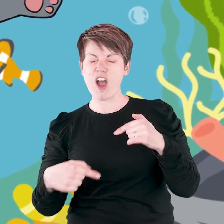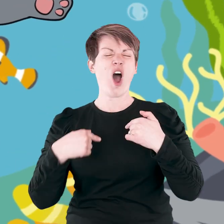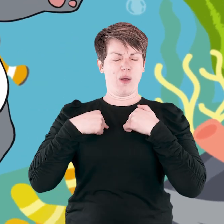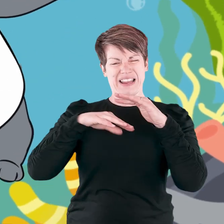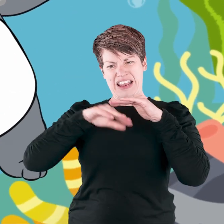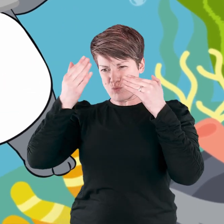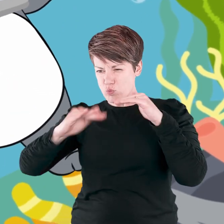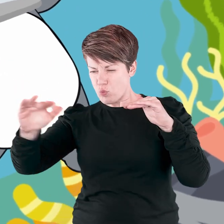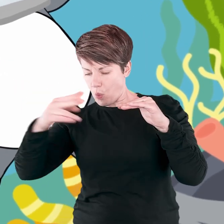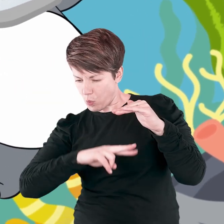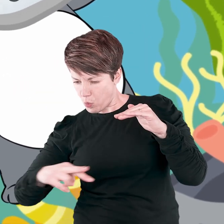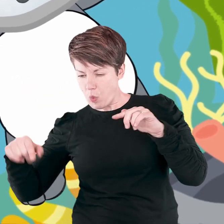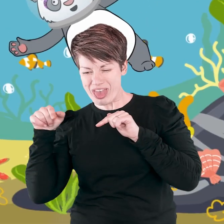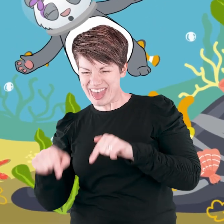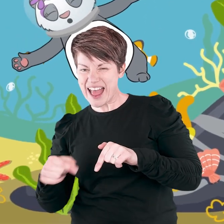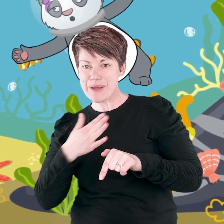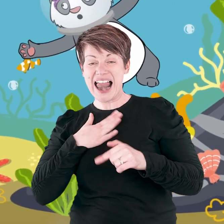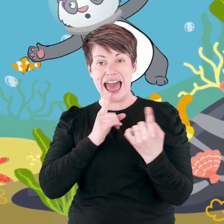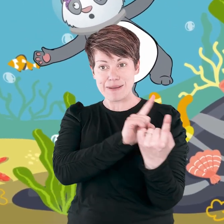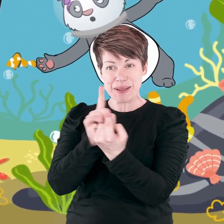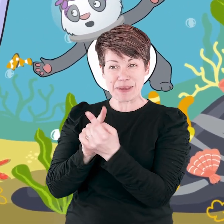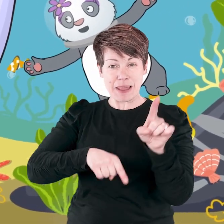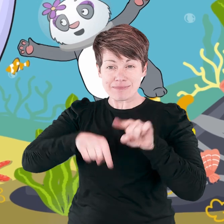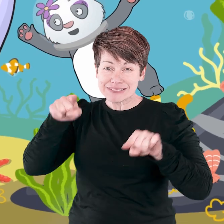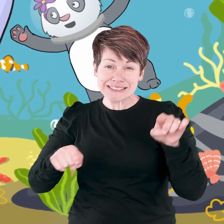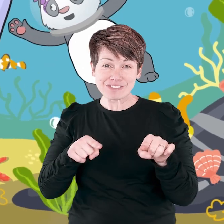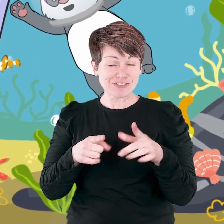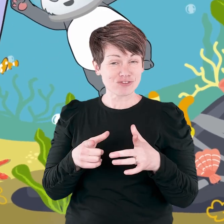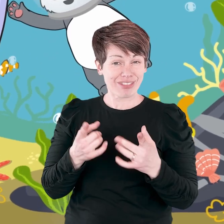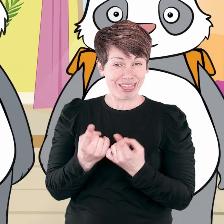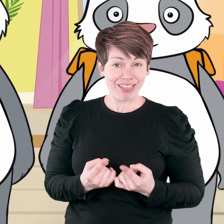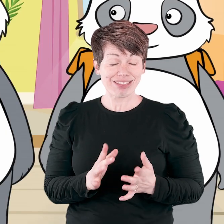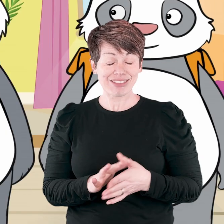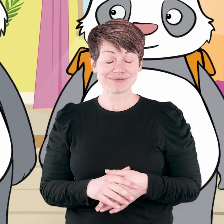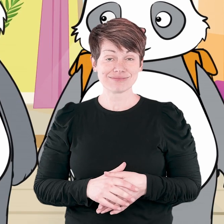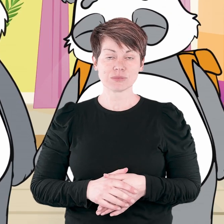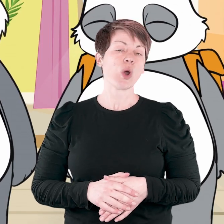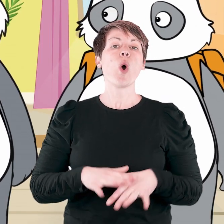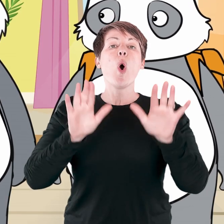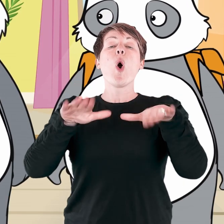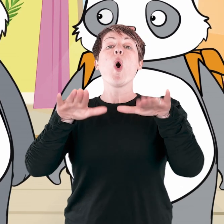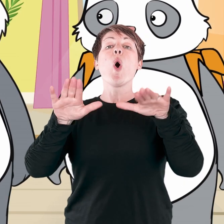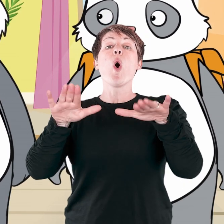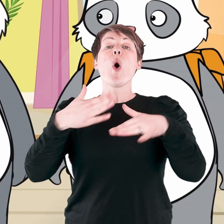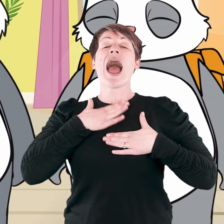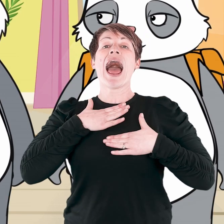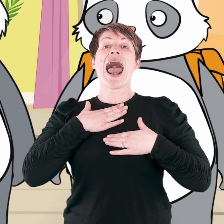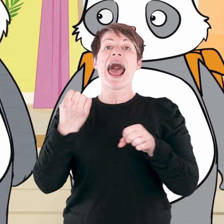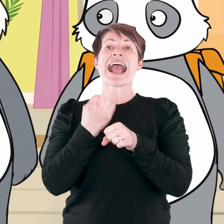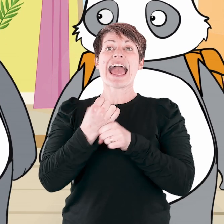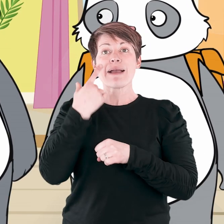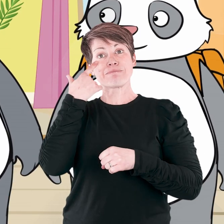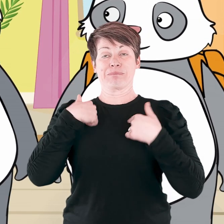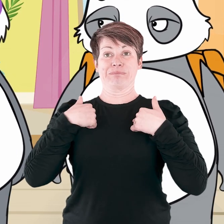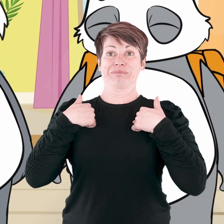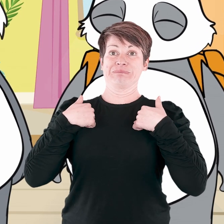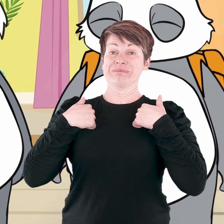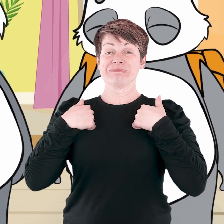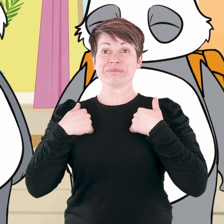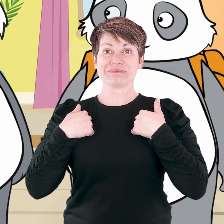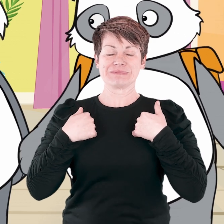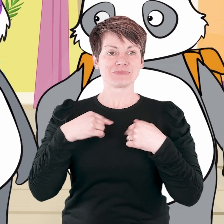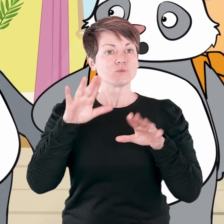Oh, underwater. I love making new friends. Oh, would you rather? I love this game. Could I have a